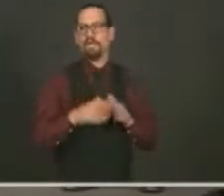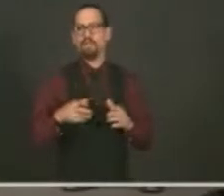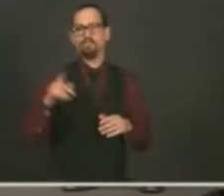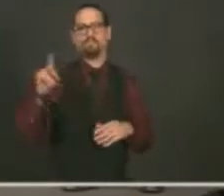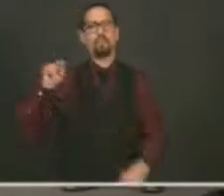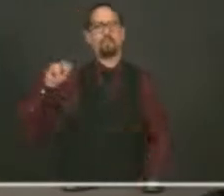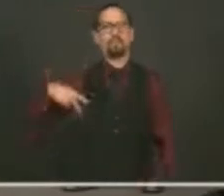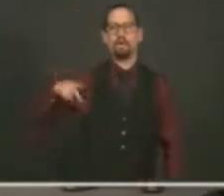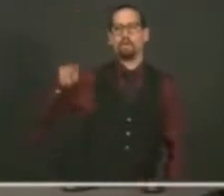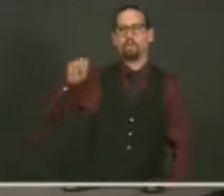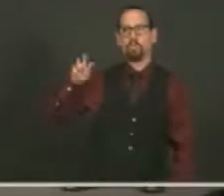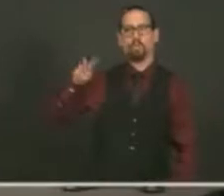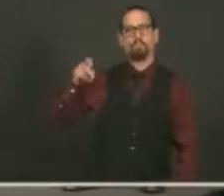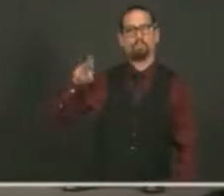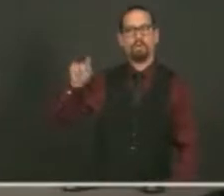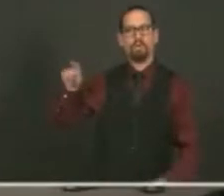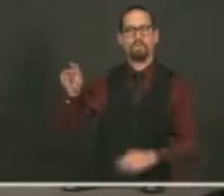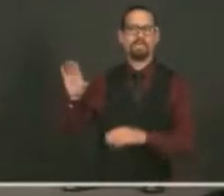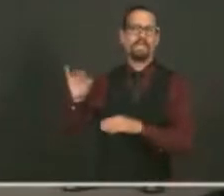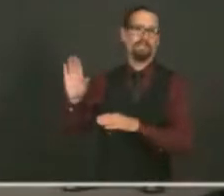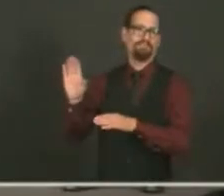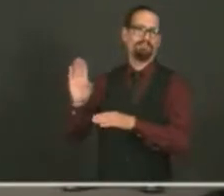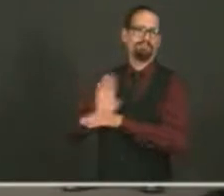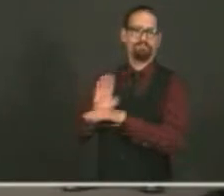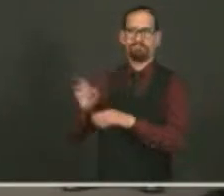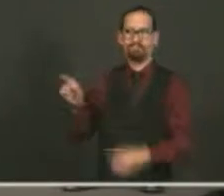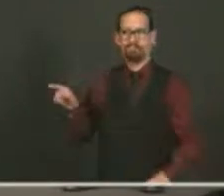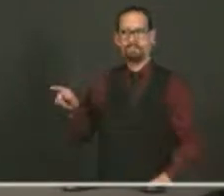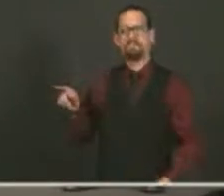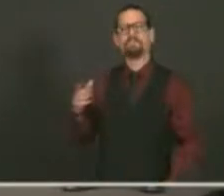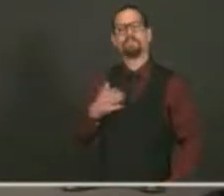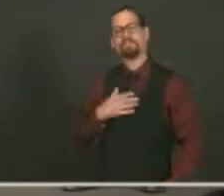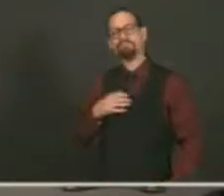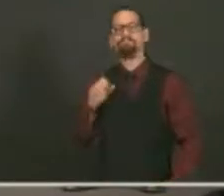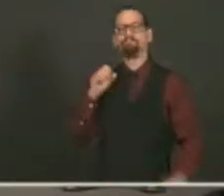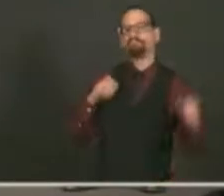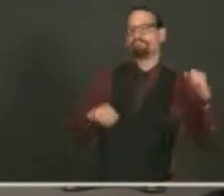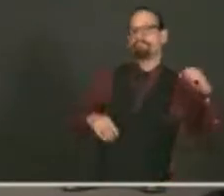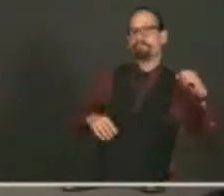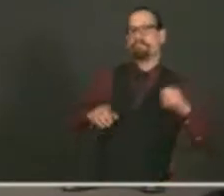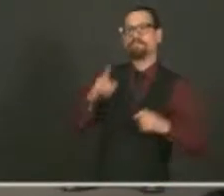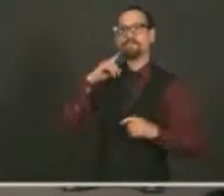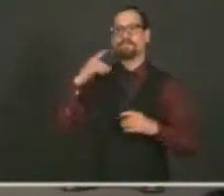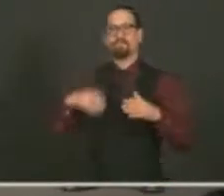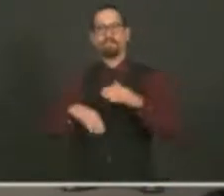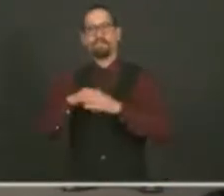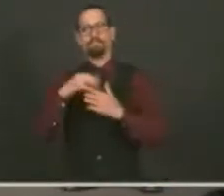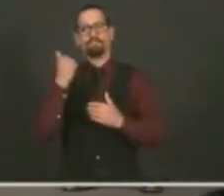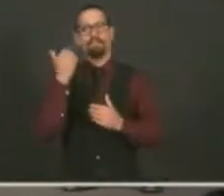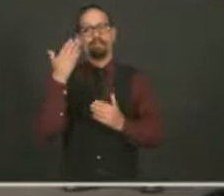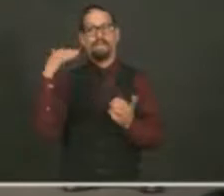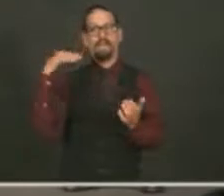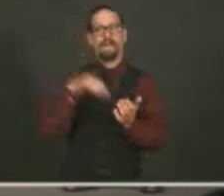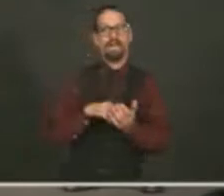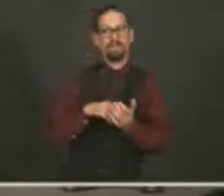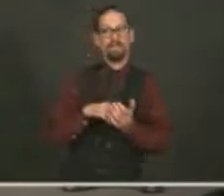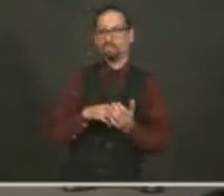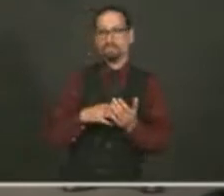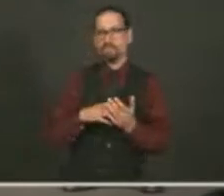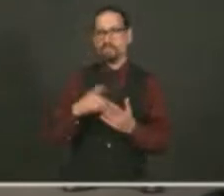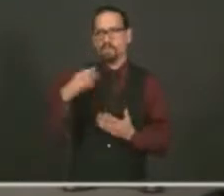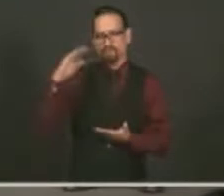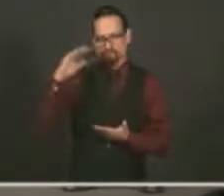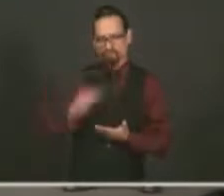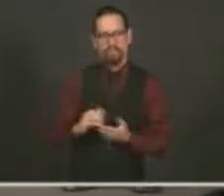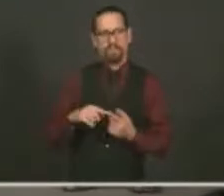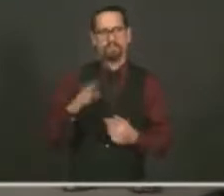And she got $4,200 out of a potential maximum $15,000. She's lost tens of thousands of dollars. Yeah. So you have